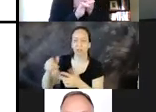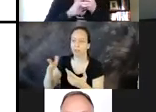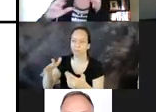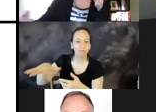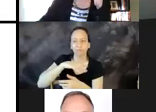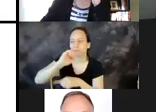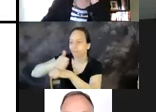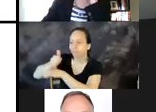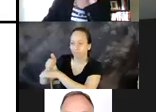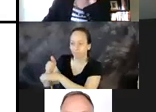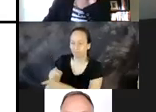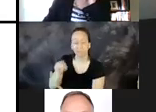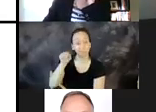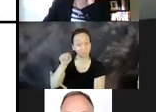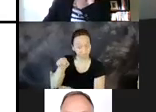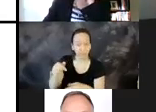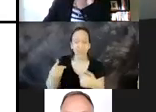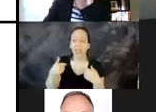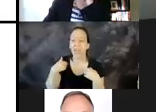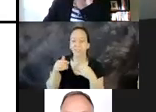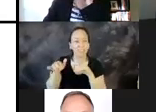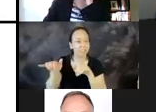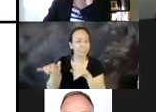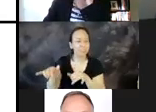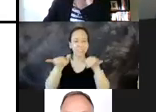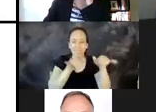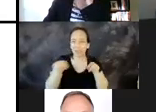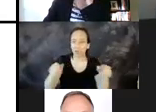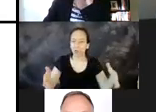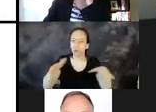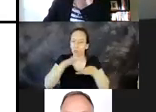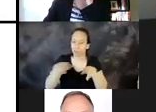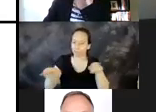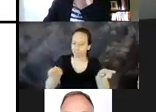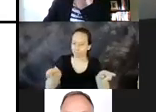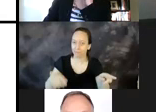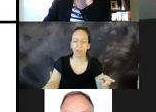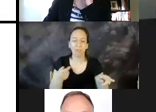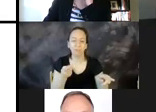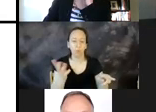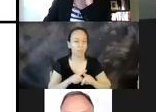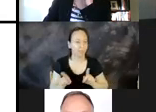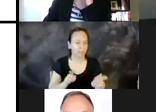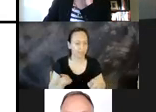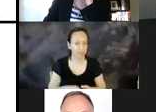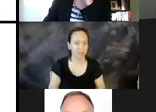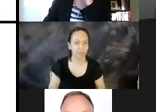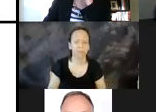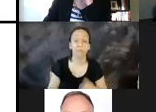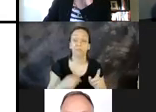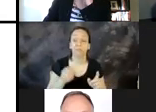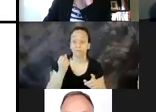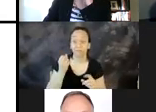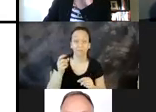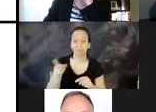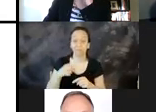The streetscape fare vending machine has similar functionality to a station fare vending machine with a couple differences. Rather than dispensing hard